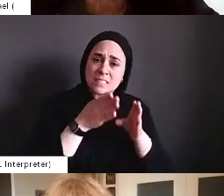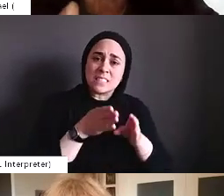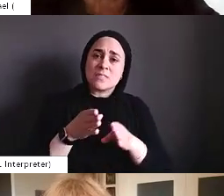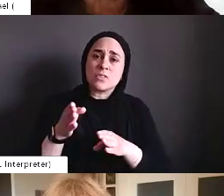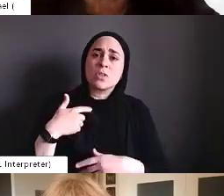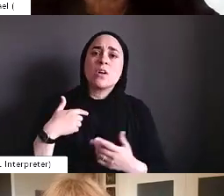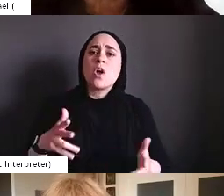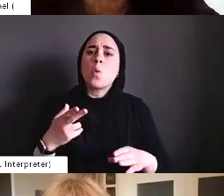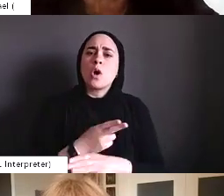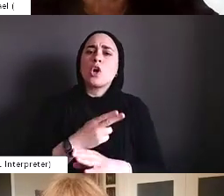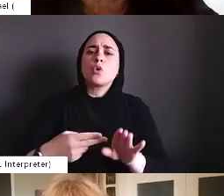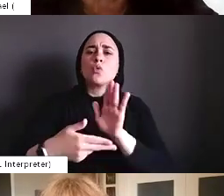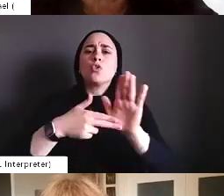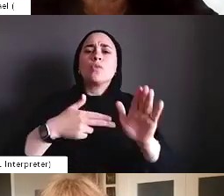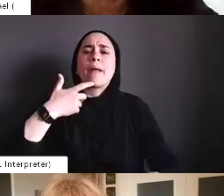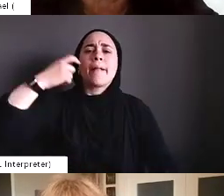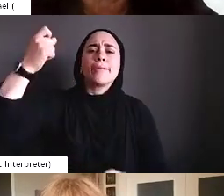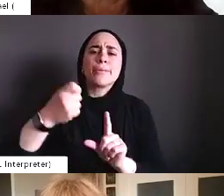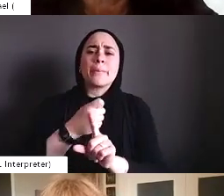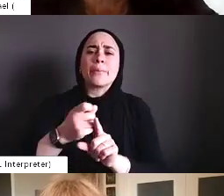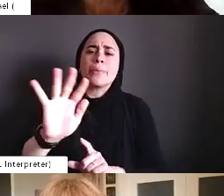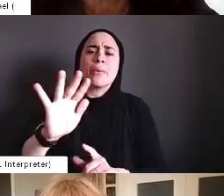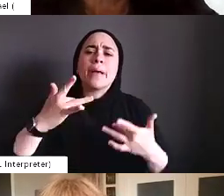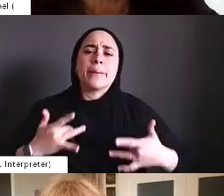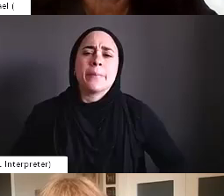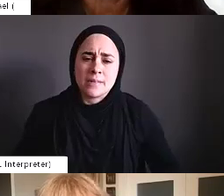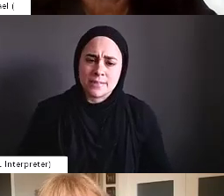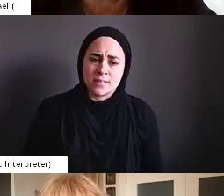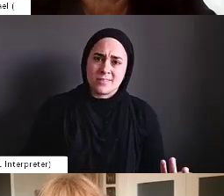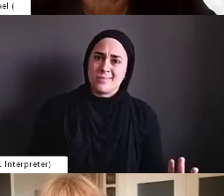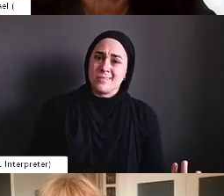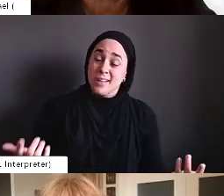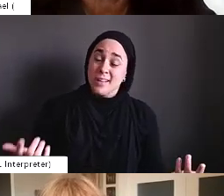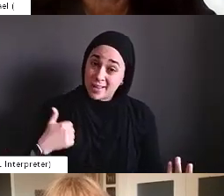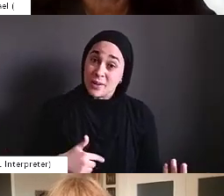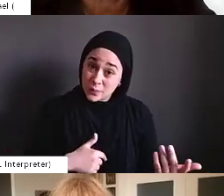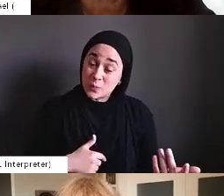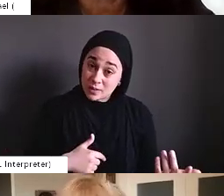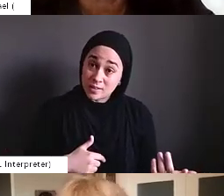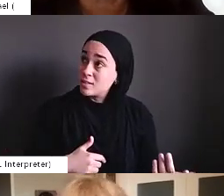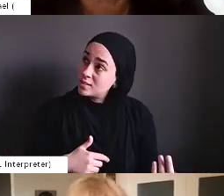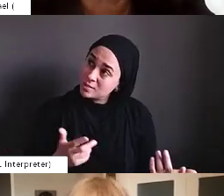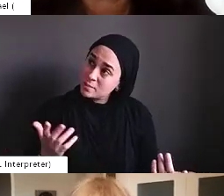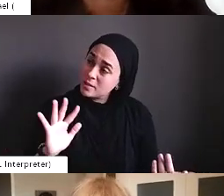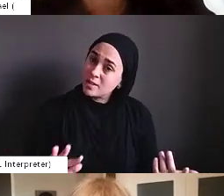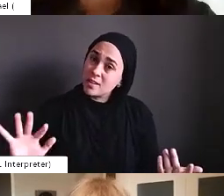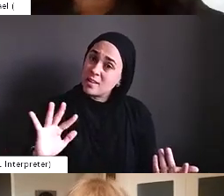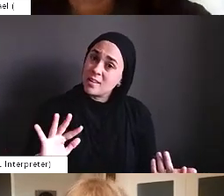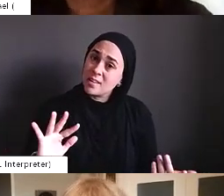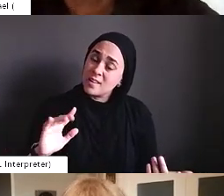use the word elder abuse at presentations. They thought it was too depressing. And it took us basically, we're talking about maybe